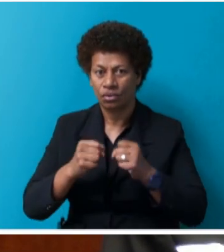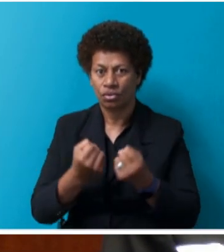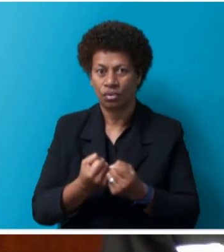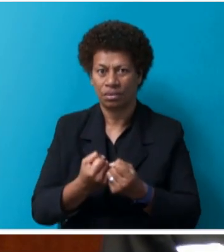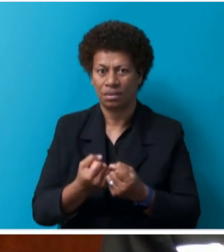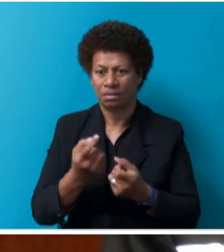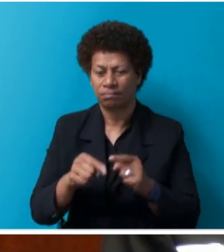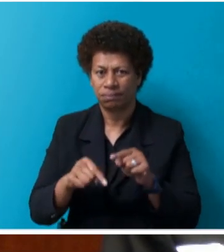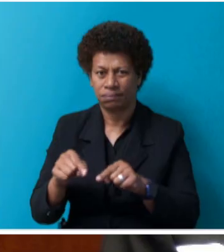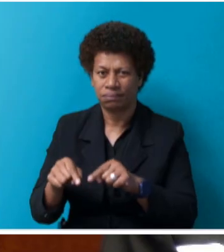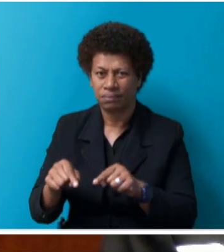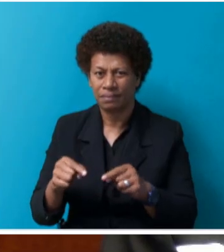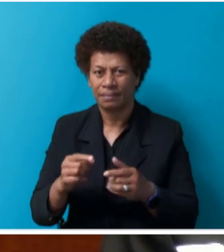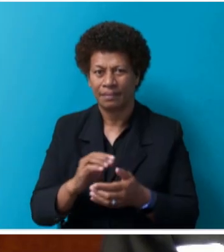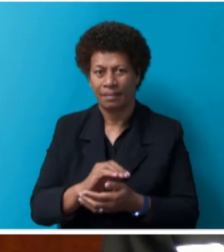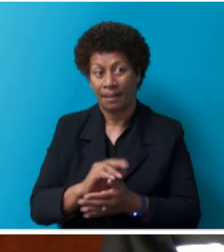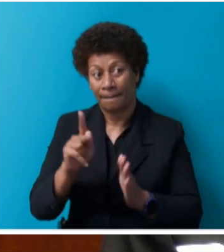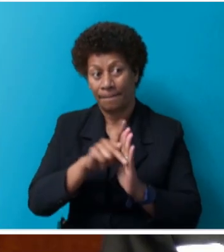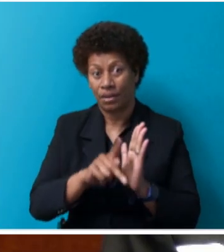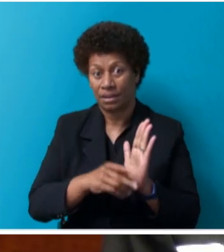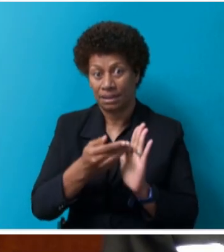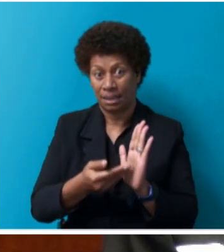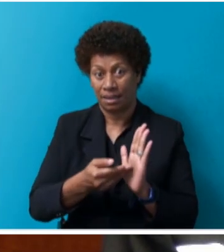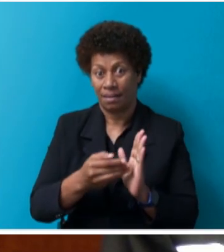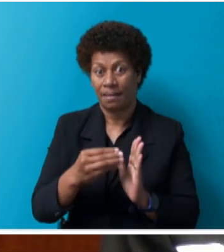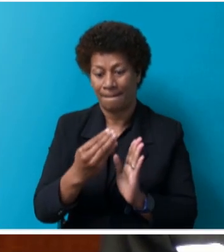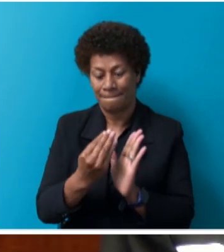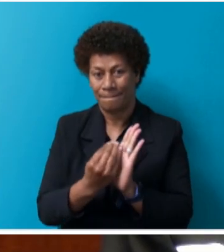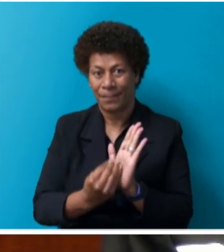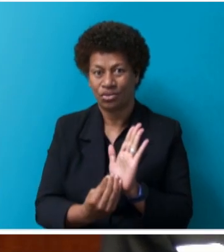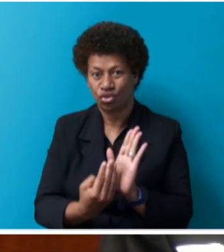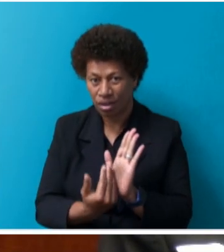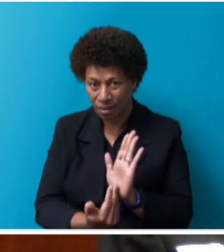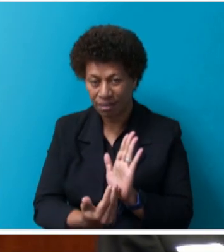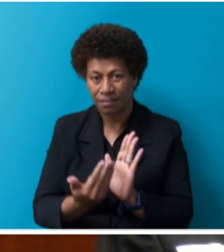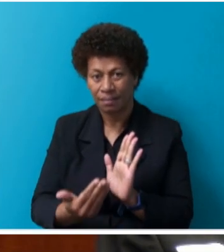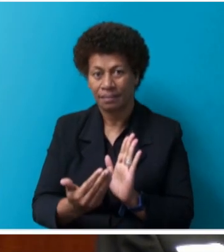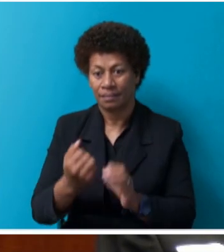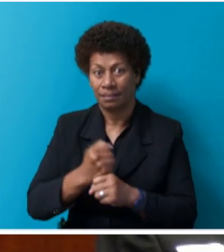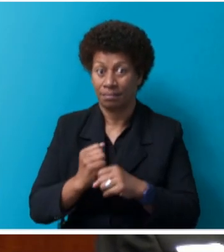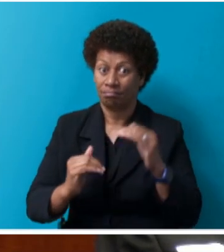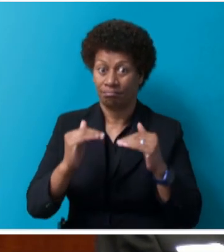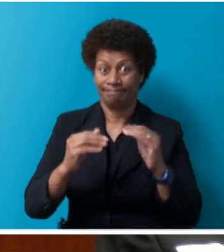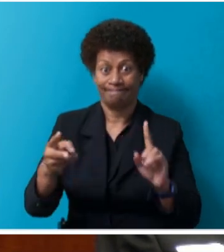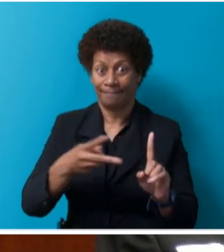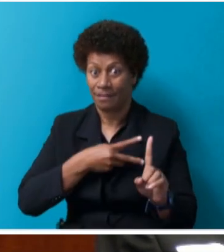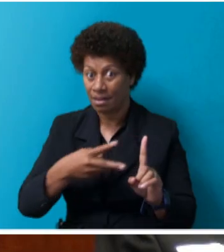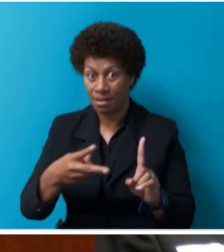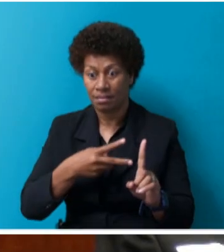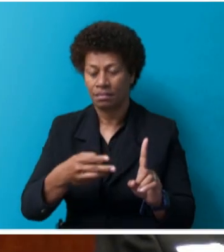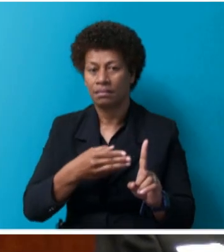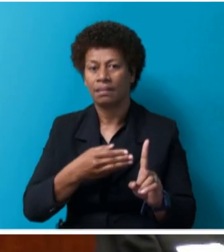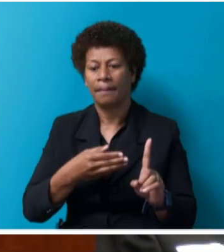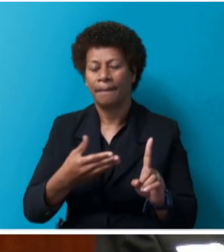gender-neutral laws, policies, and budget investments, and the pervasive crisis of gender-based violence continue to limit the full